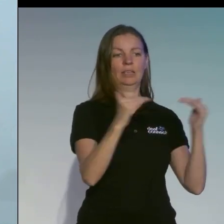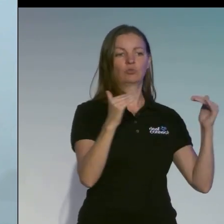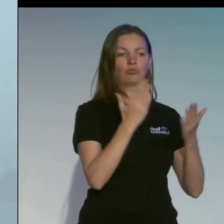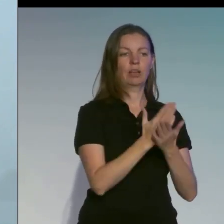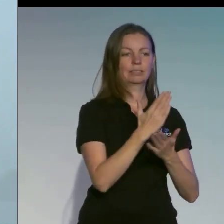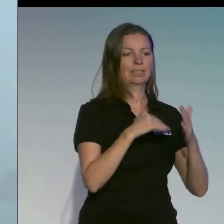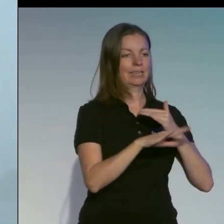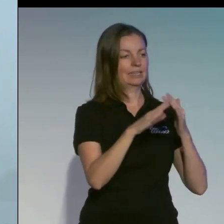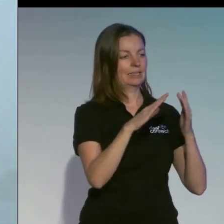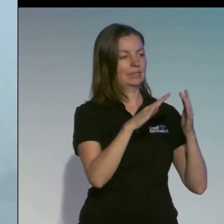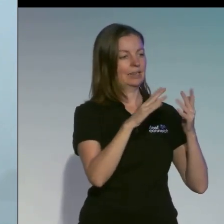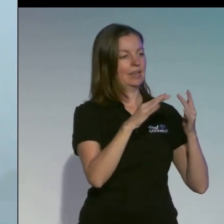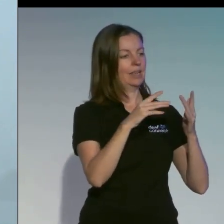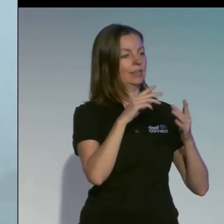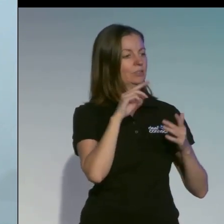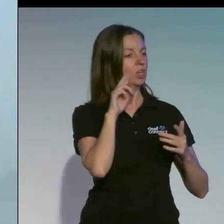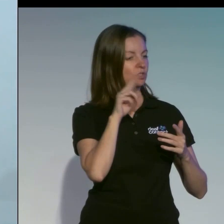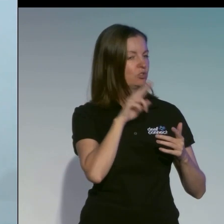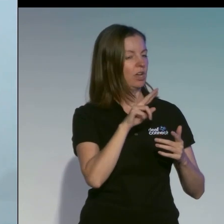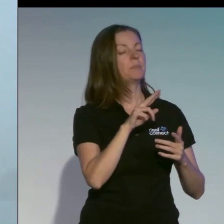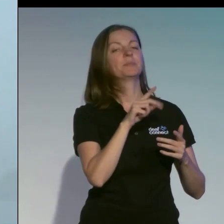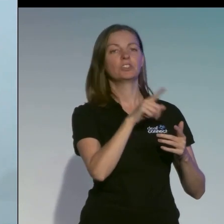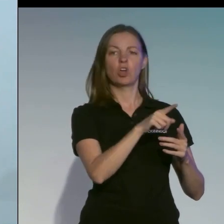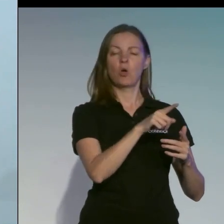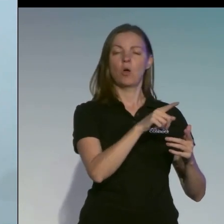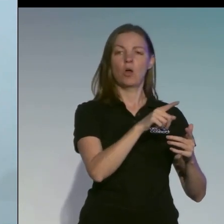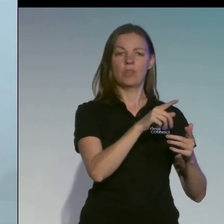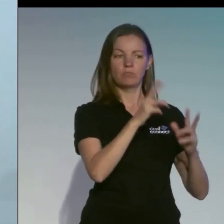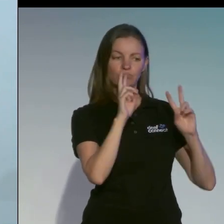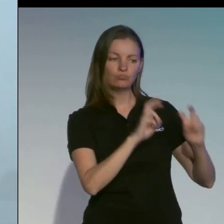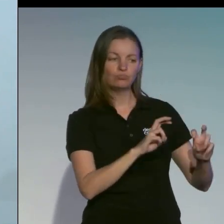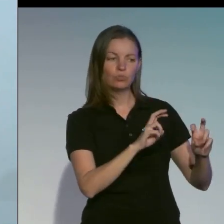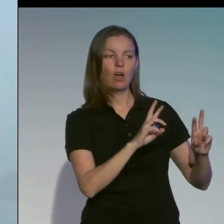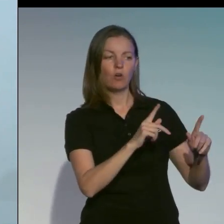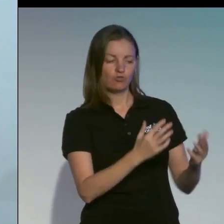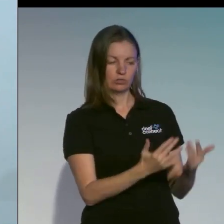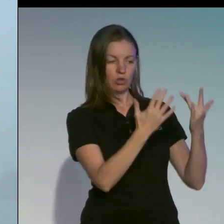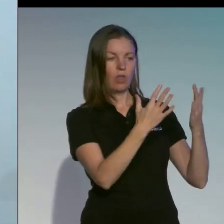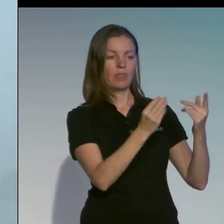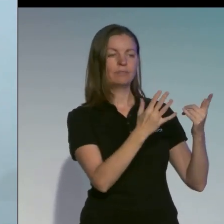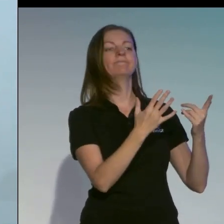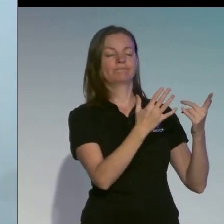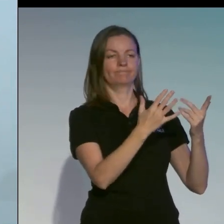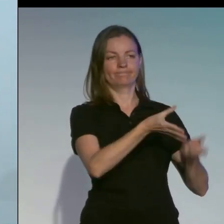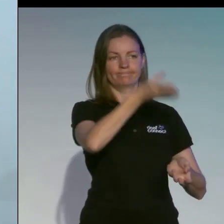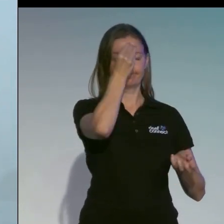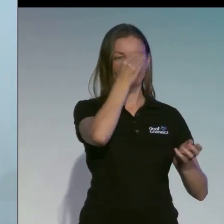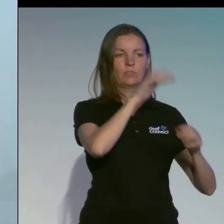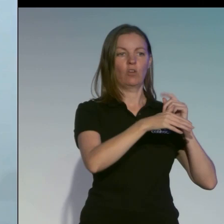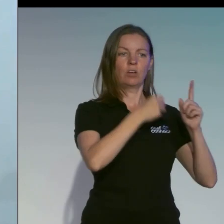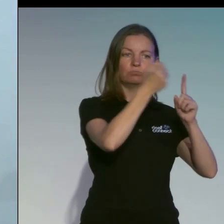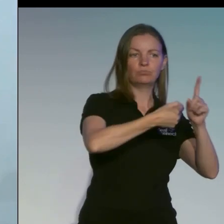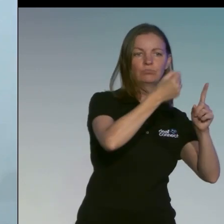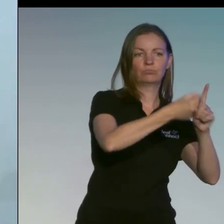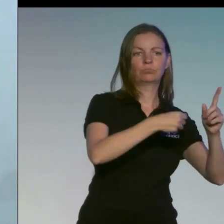knowledge on conversion practices in these countries to inform advocacy towards eradicating these harmful practices in all their forms